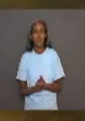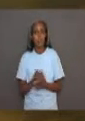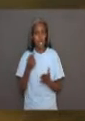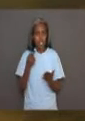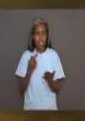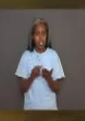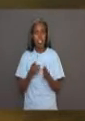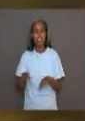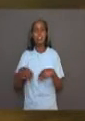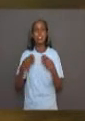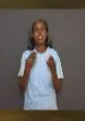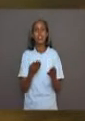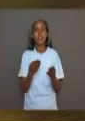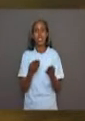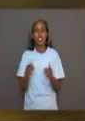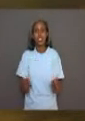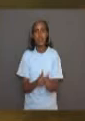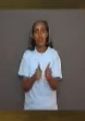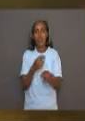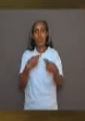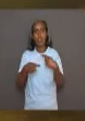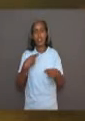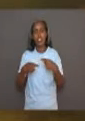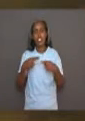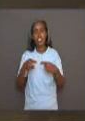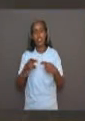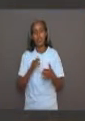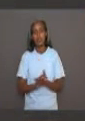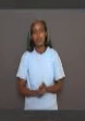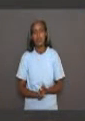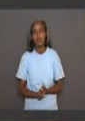This gives us the following relationships.